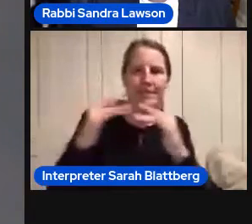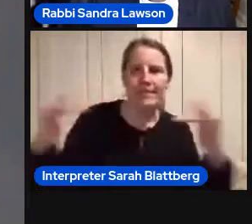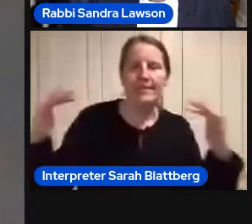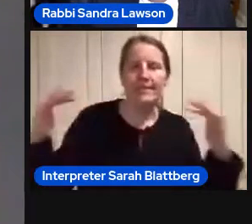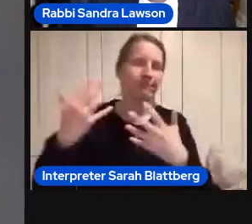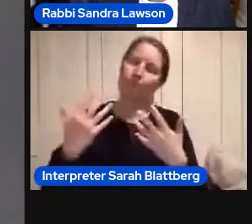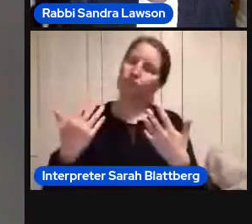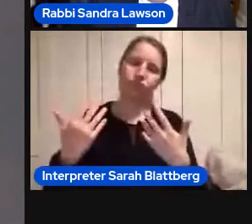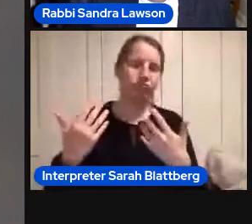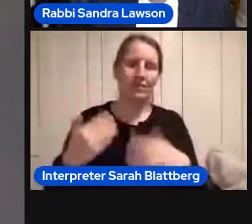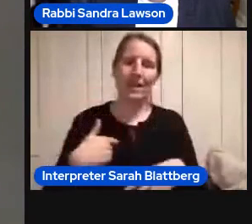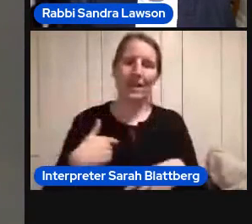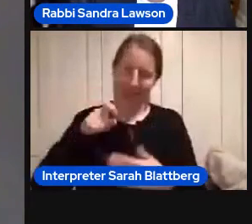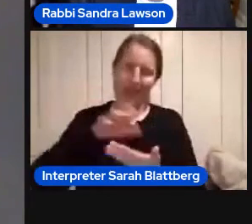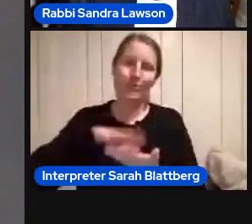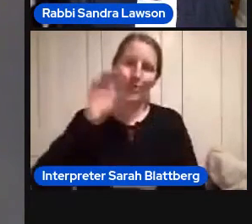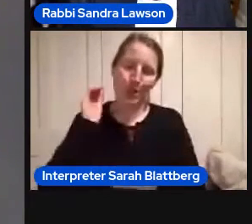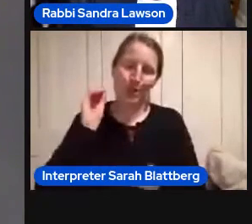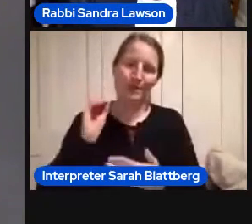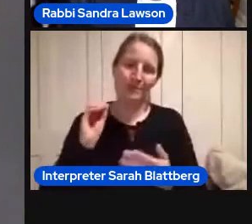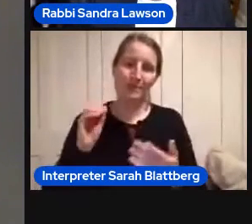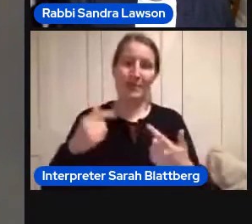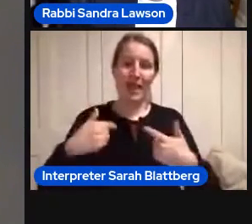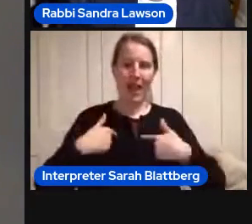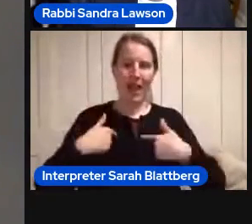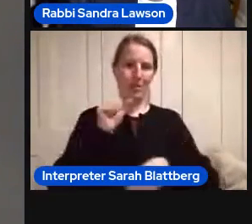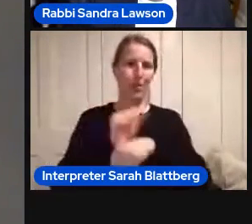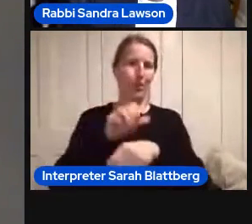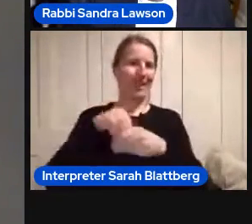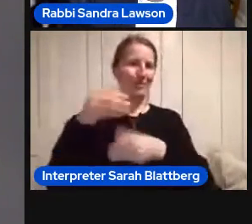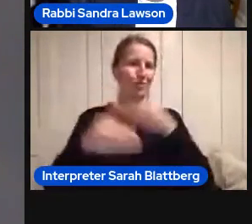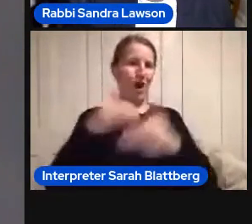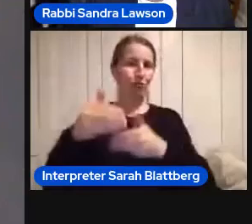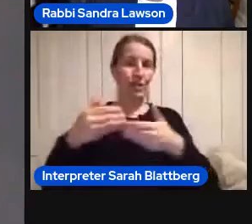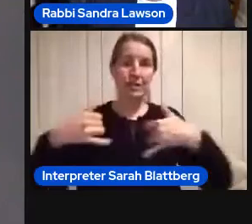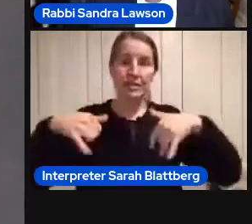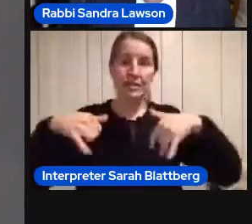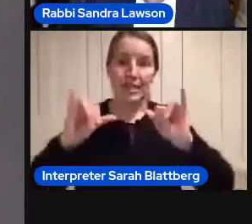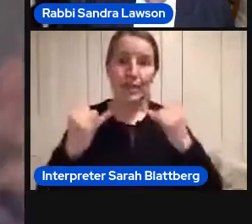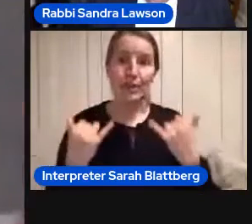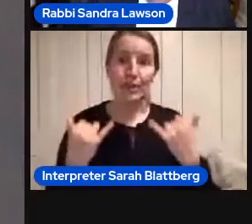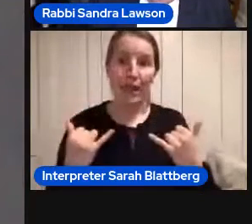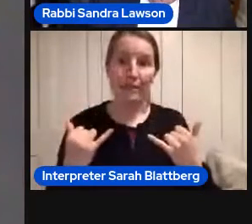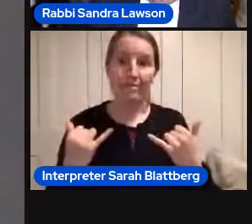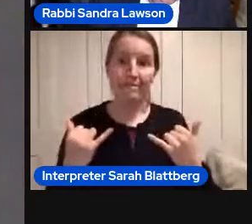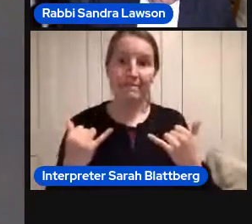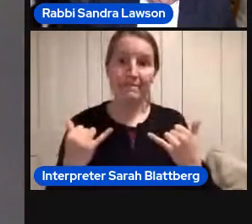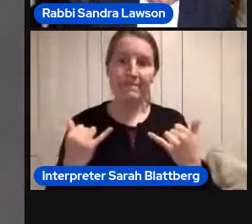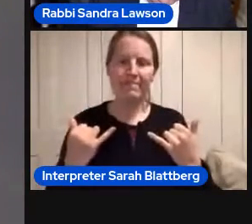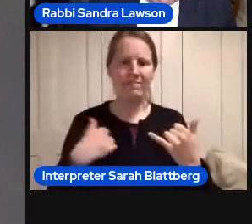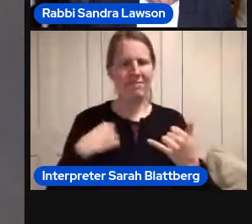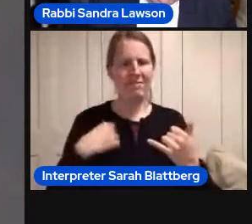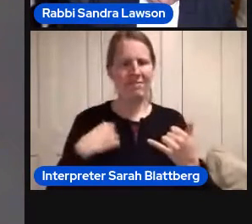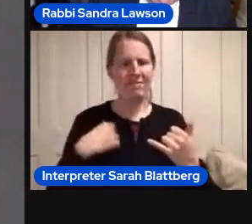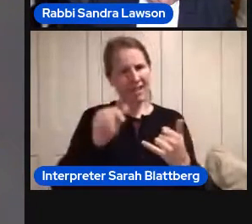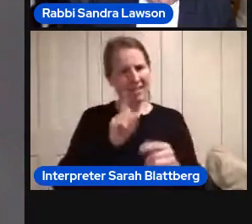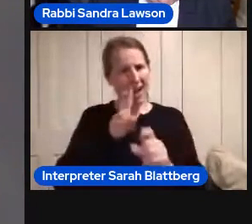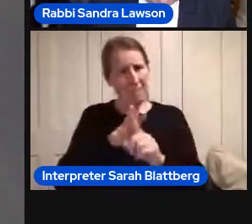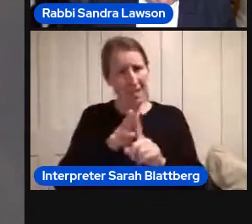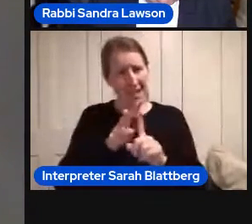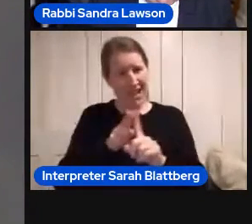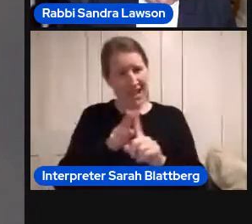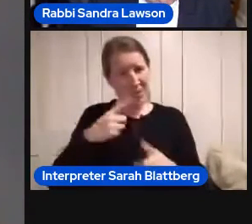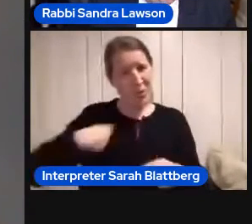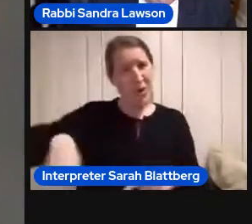I was and am a work in progress. And I believe that is true of all of us here tonight, of the